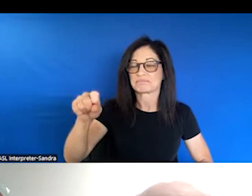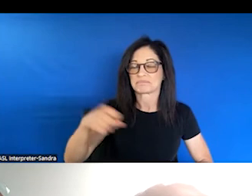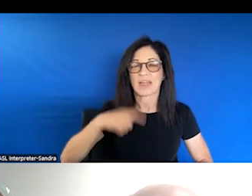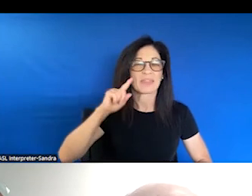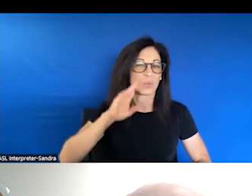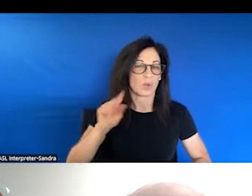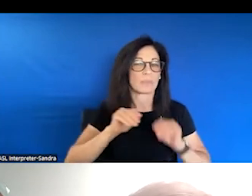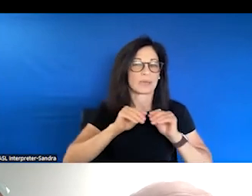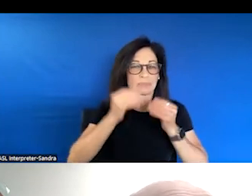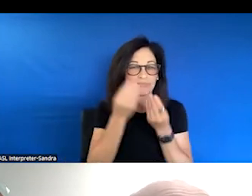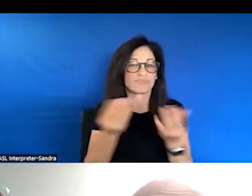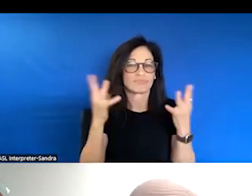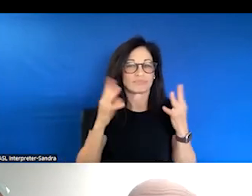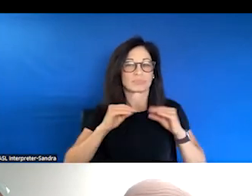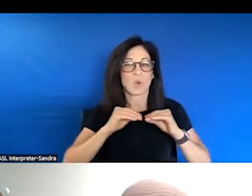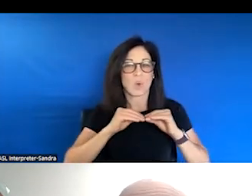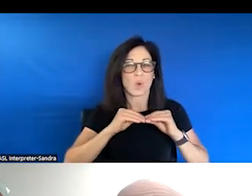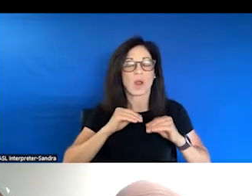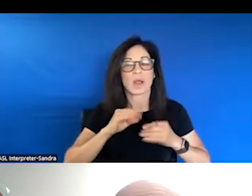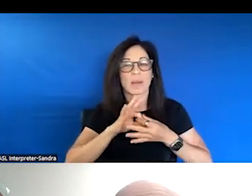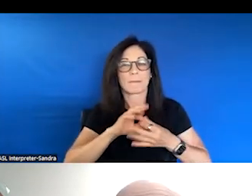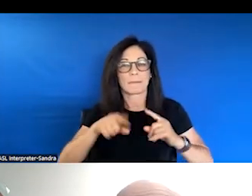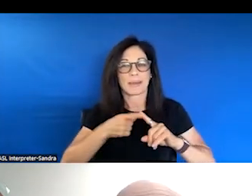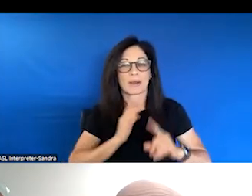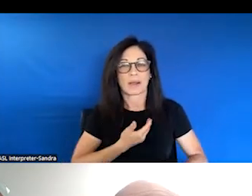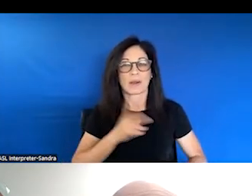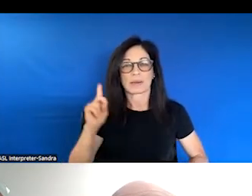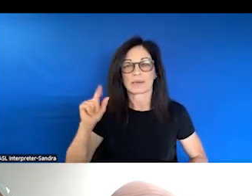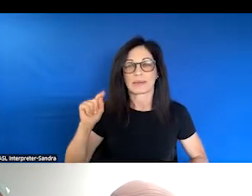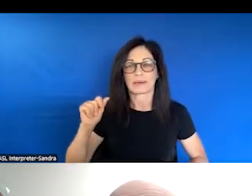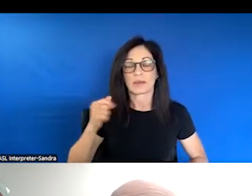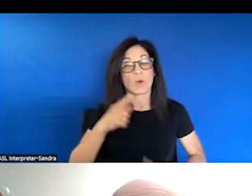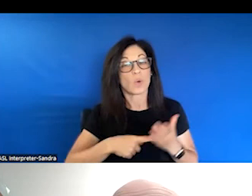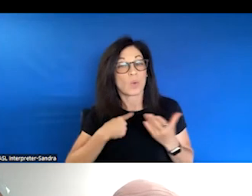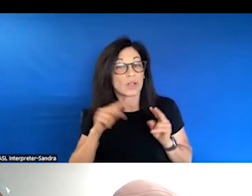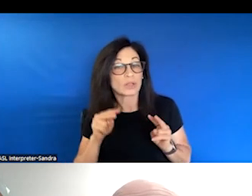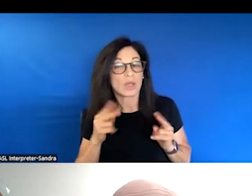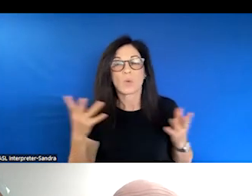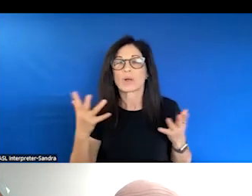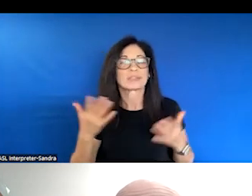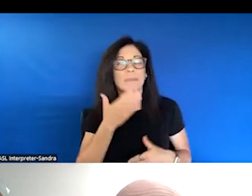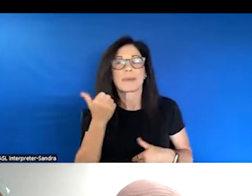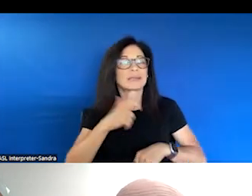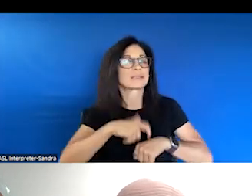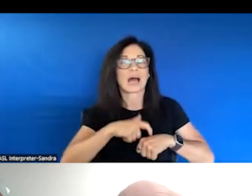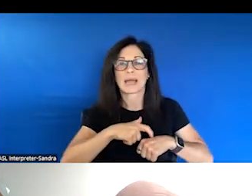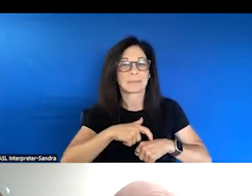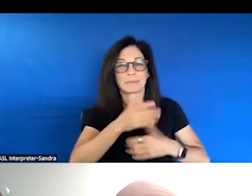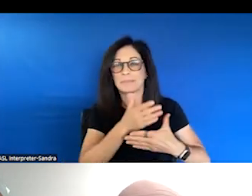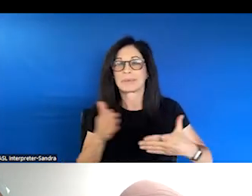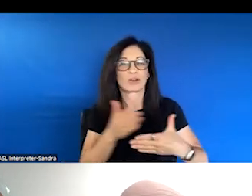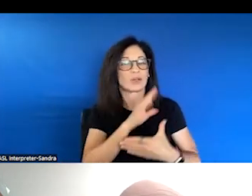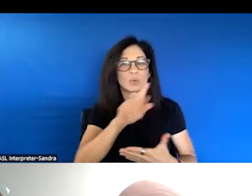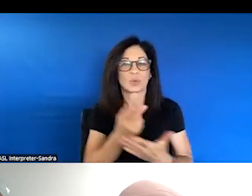be releasing information on data. What we've looked at is what's the best time period to utilize, for